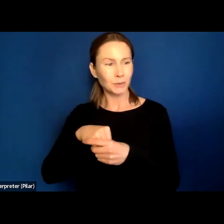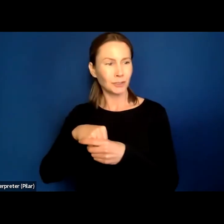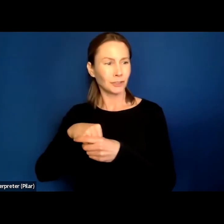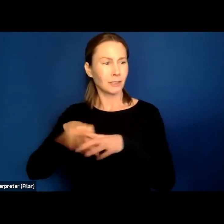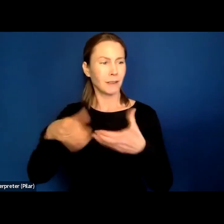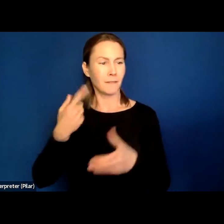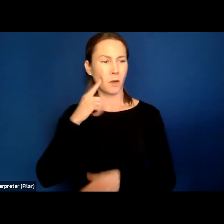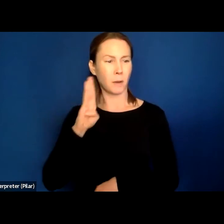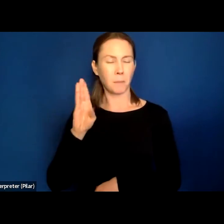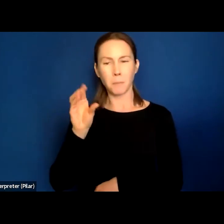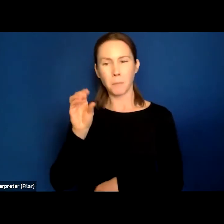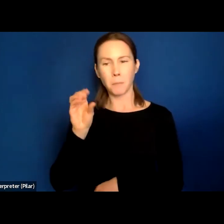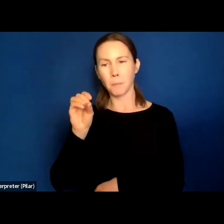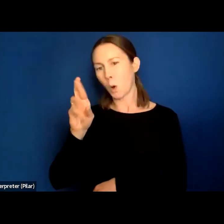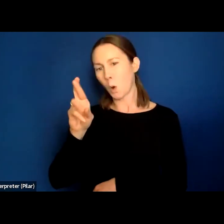the Borealis